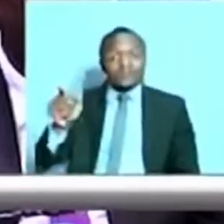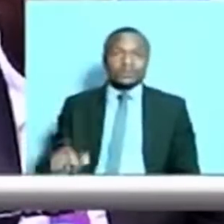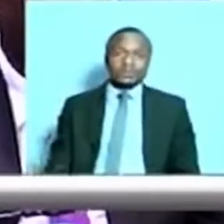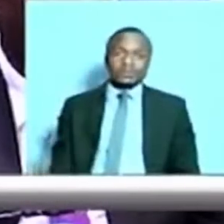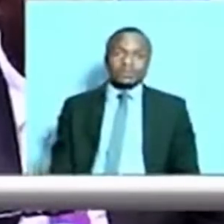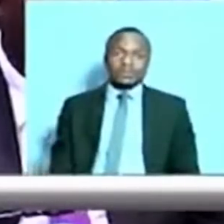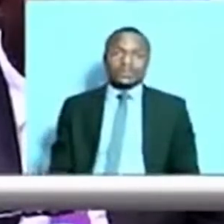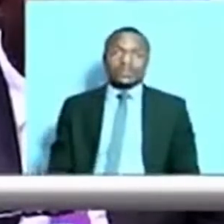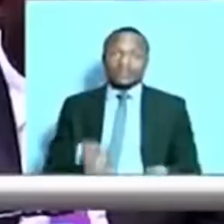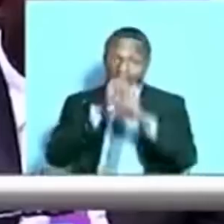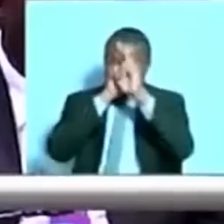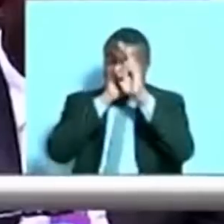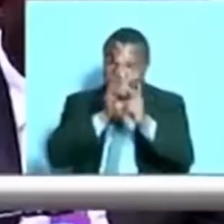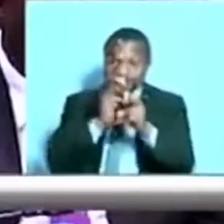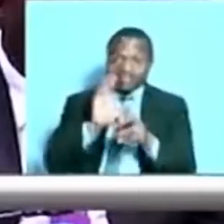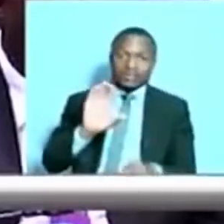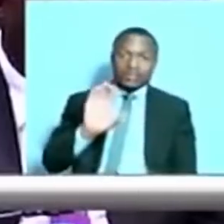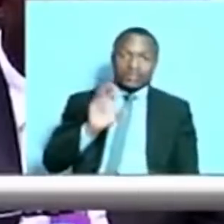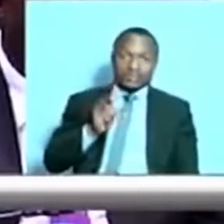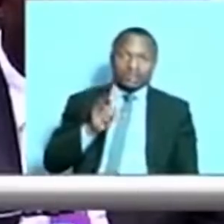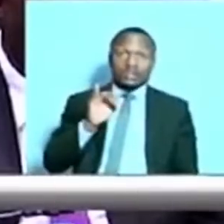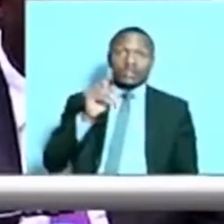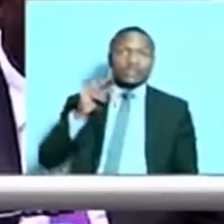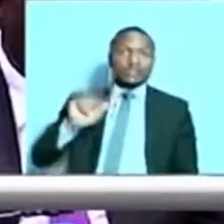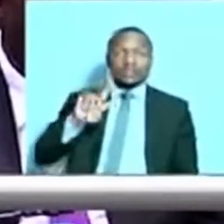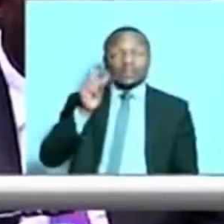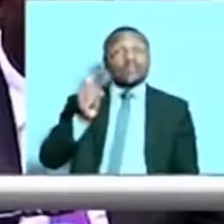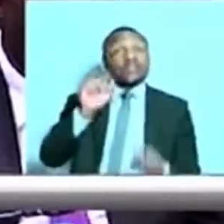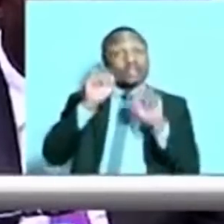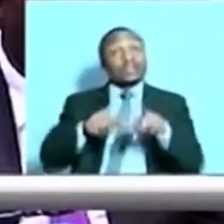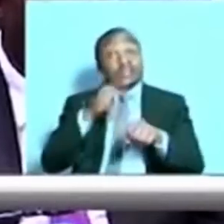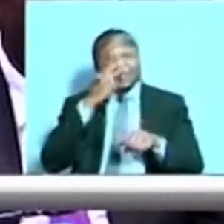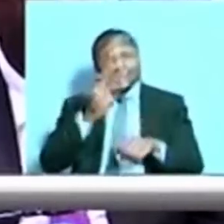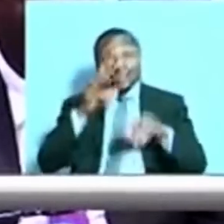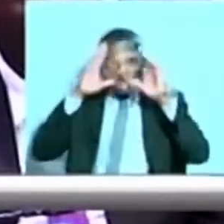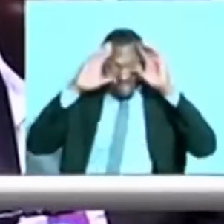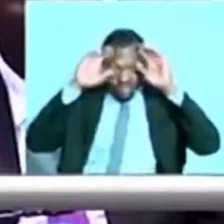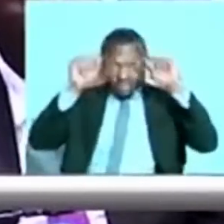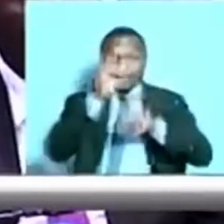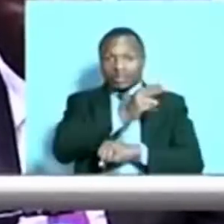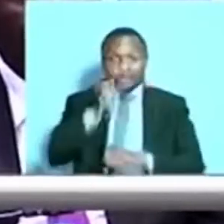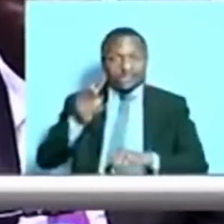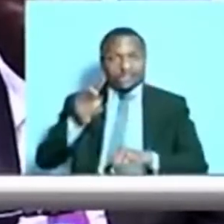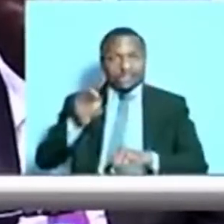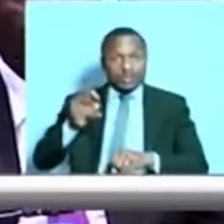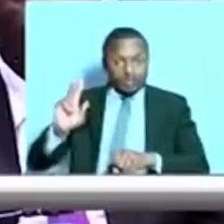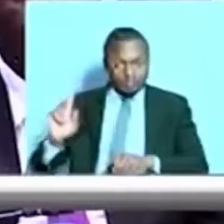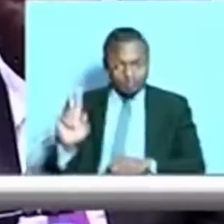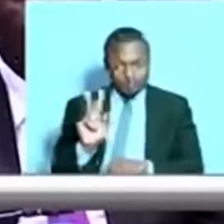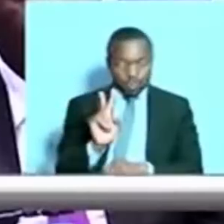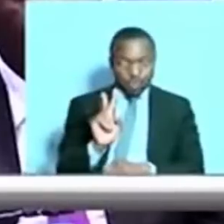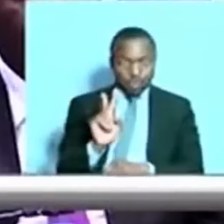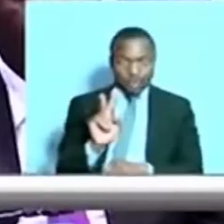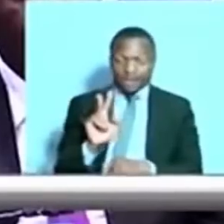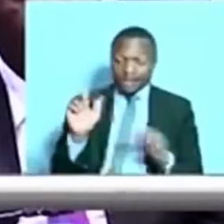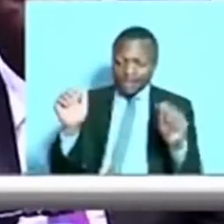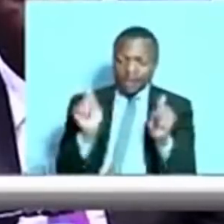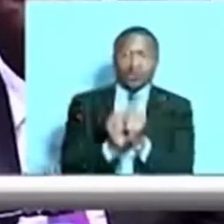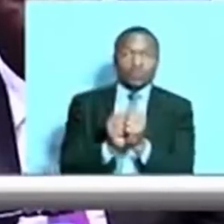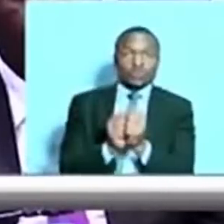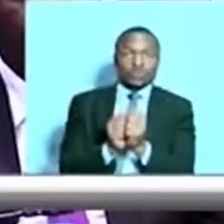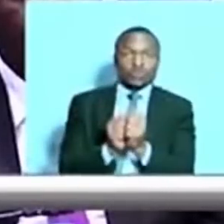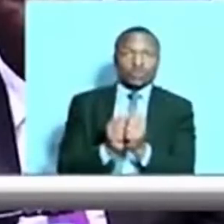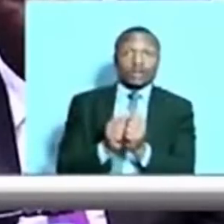converted. Honorable Chitotela said that you wished you could see President Hakainde Hichilema walking hand in hand with former President